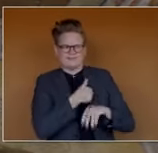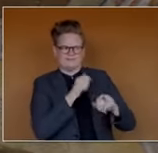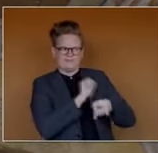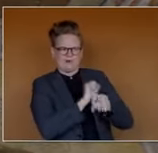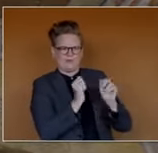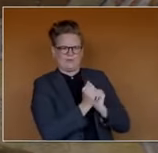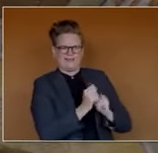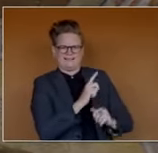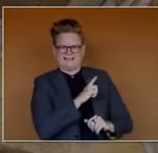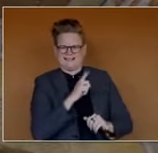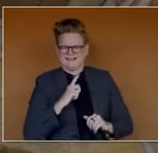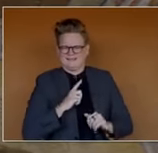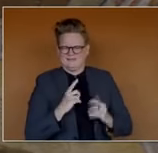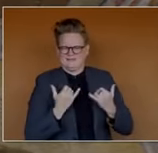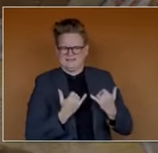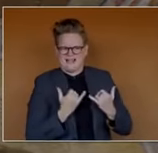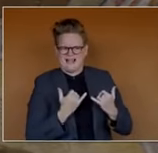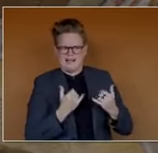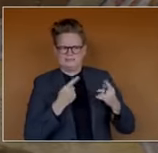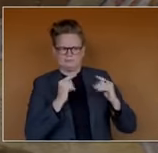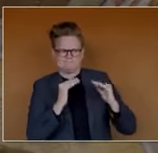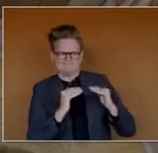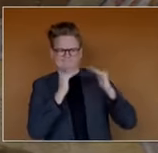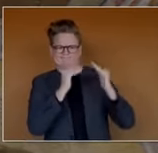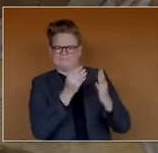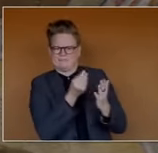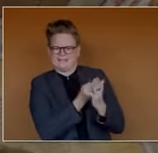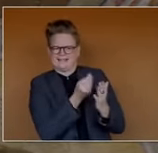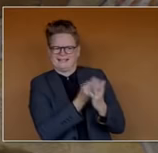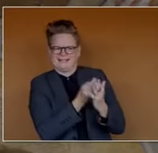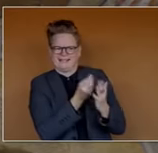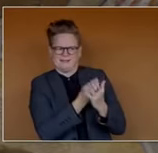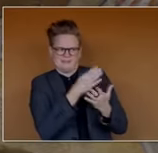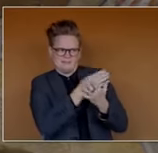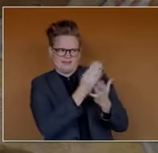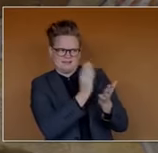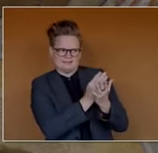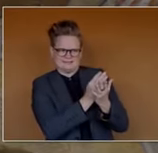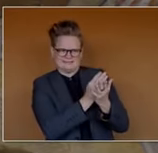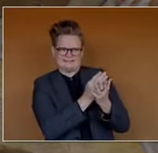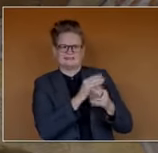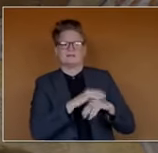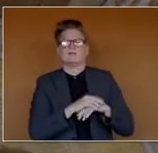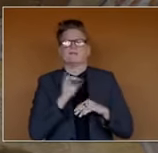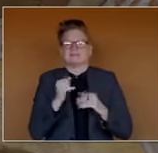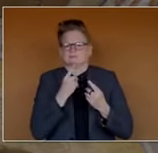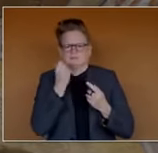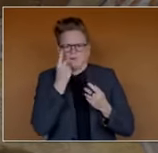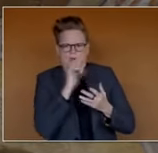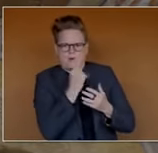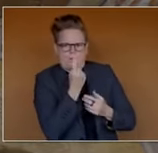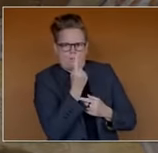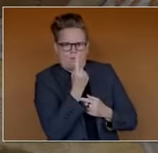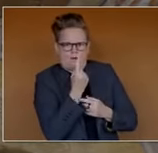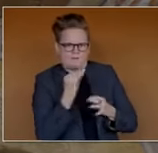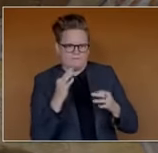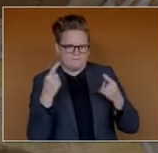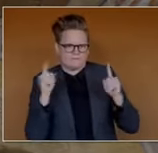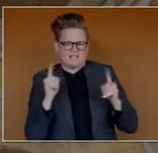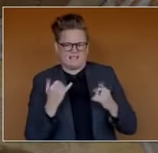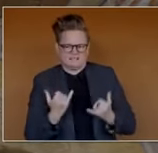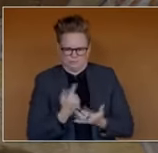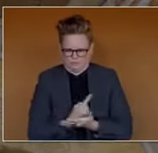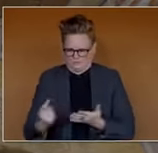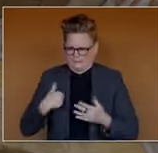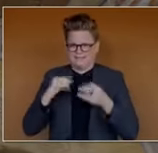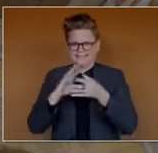budget proposals as well. As I noted just a moment ago, this is one of a series of announcements we'll be making this week. We're honored and pleased to